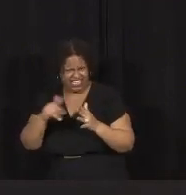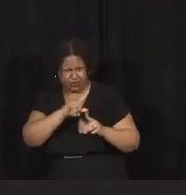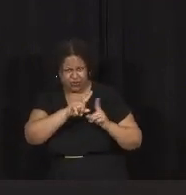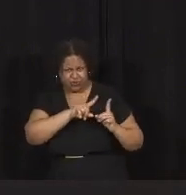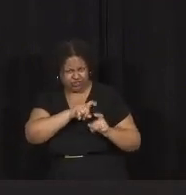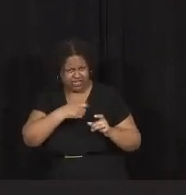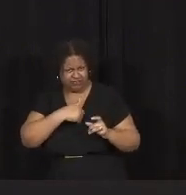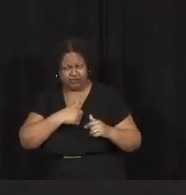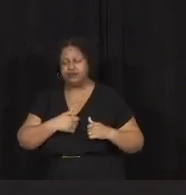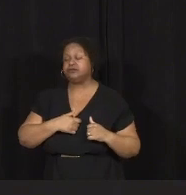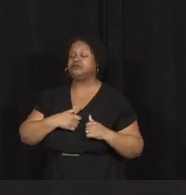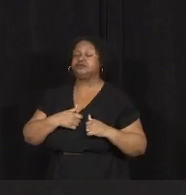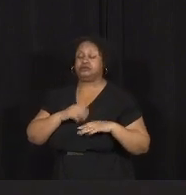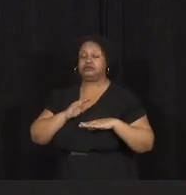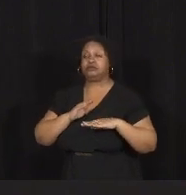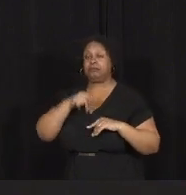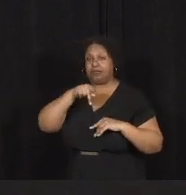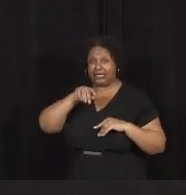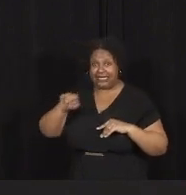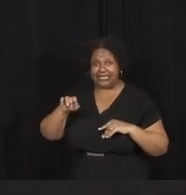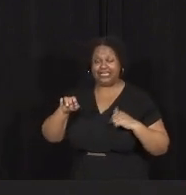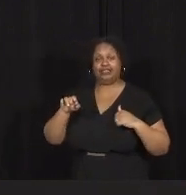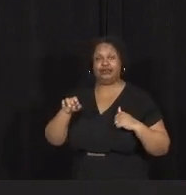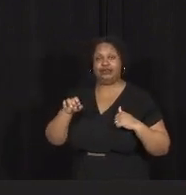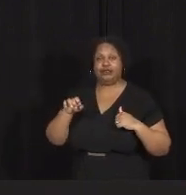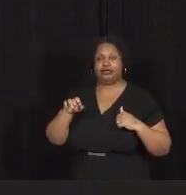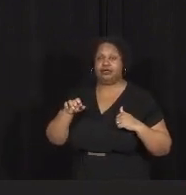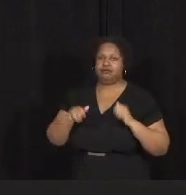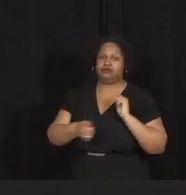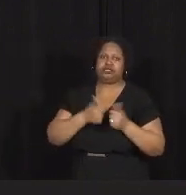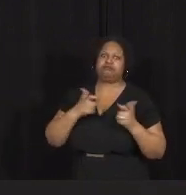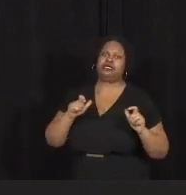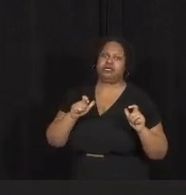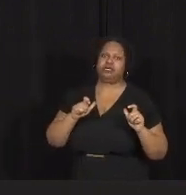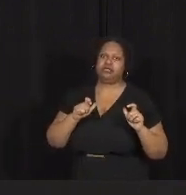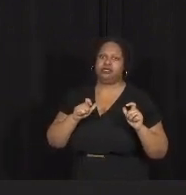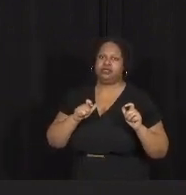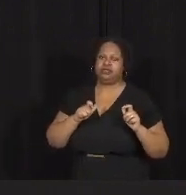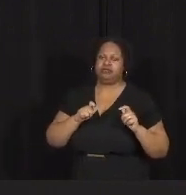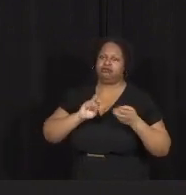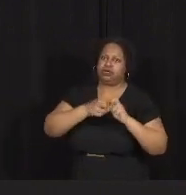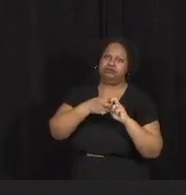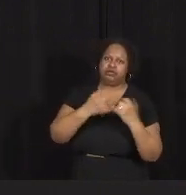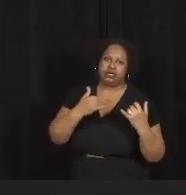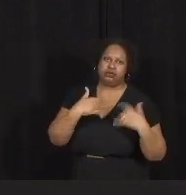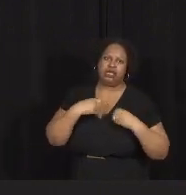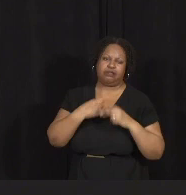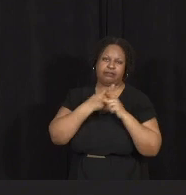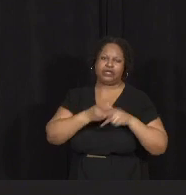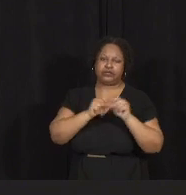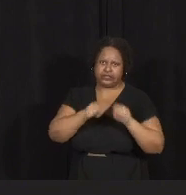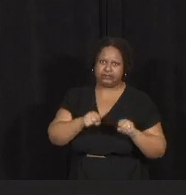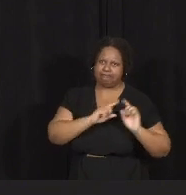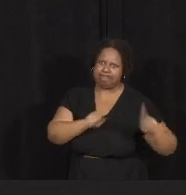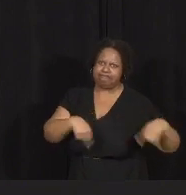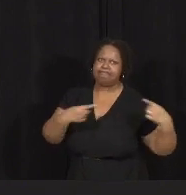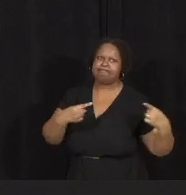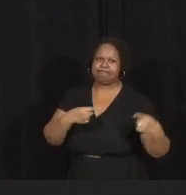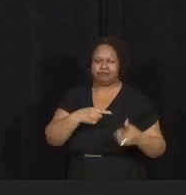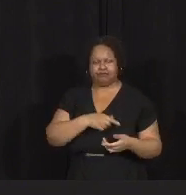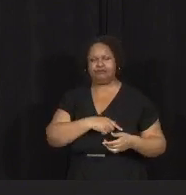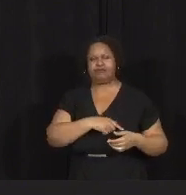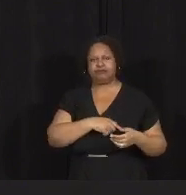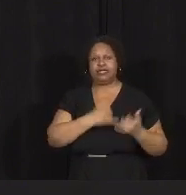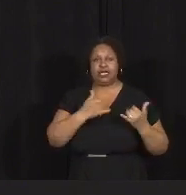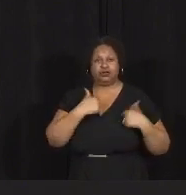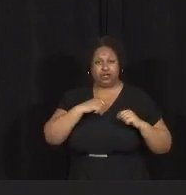this is obviously our biggest challenge in our healthcare system right now as we look to our preparations. We